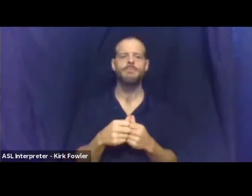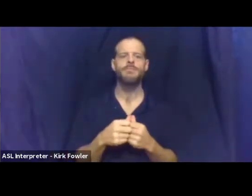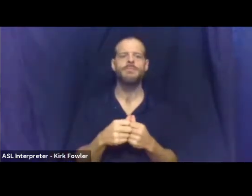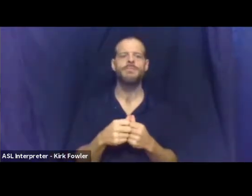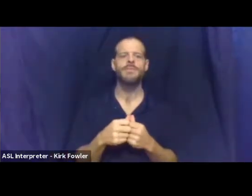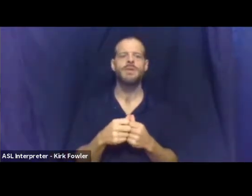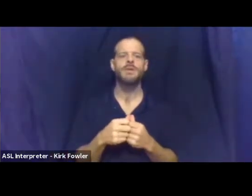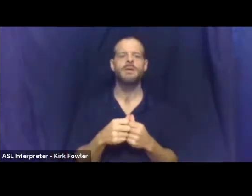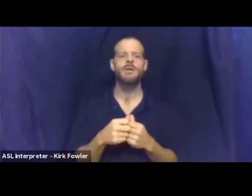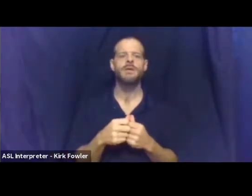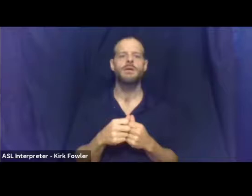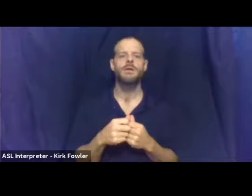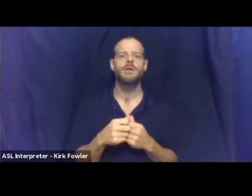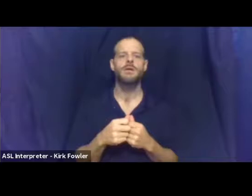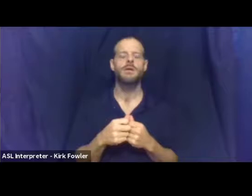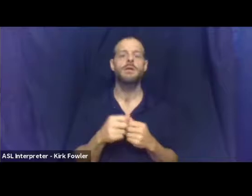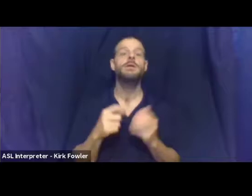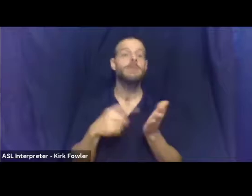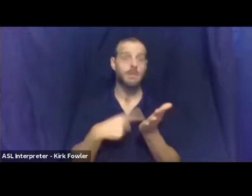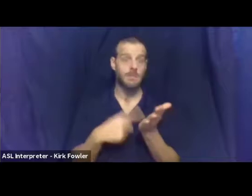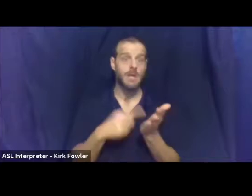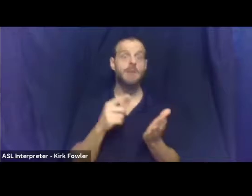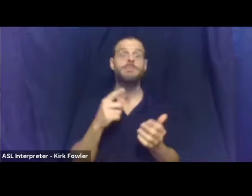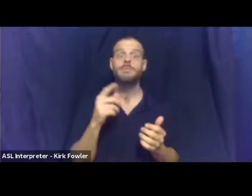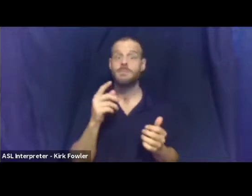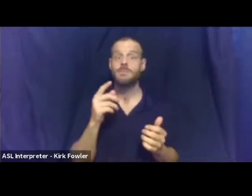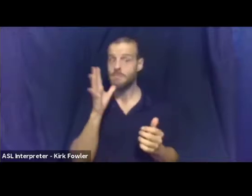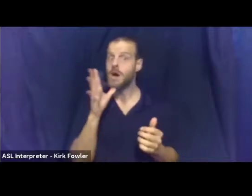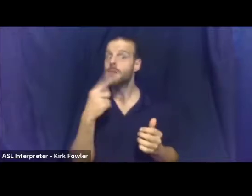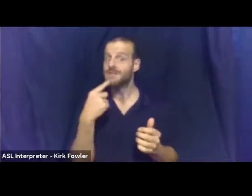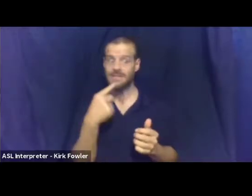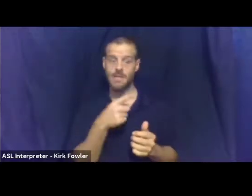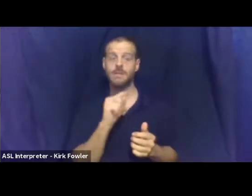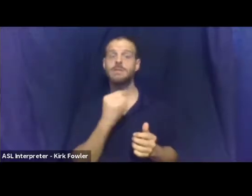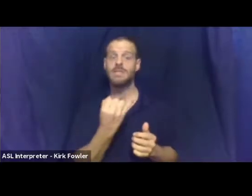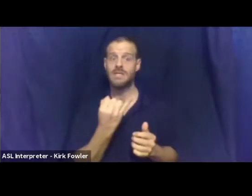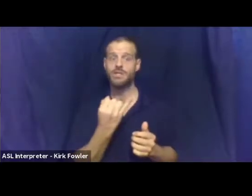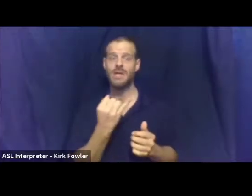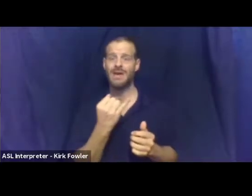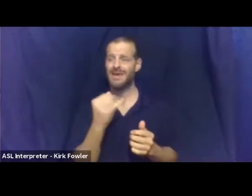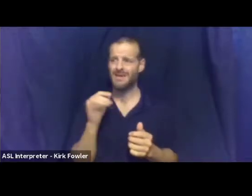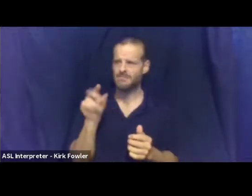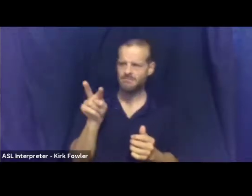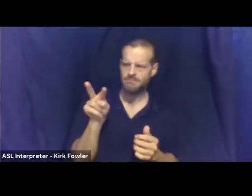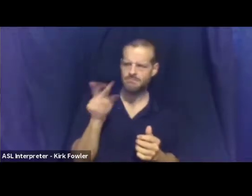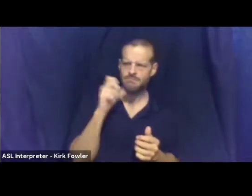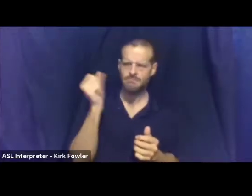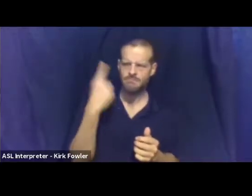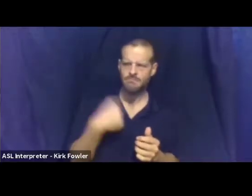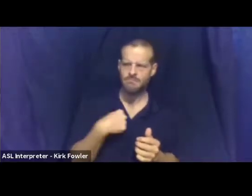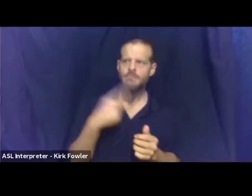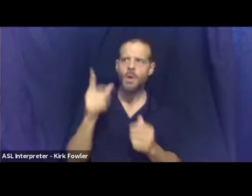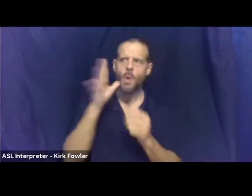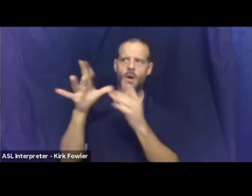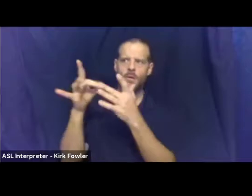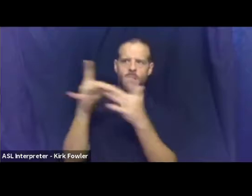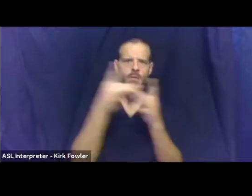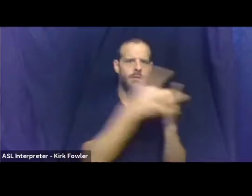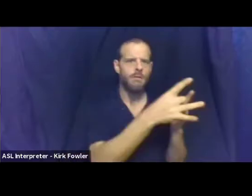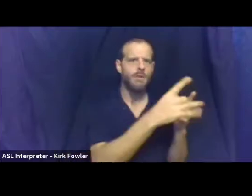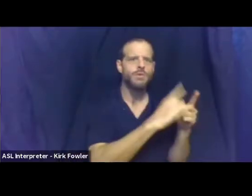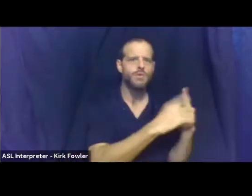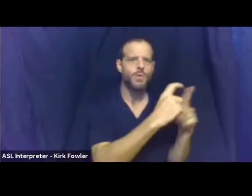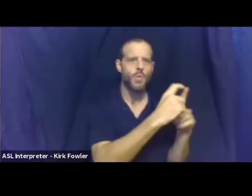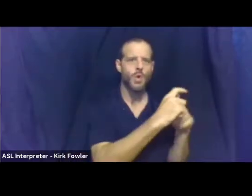she'll, he'll take her to the word wall to get his point across if he thinks that she's not understanding him. So it's an extra support